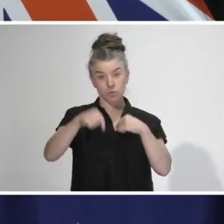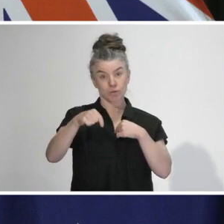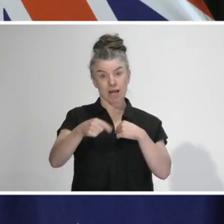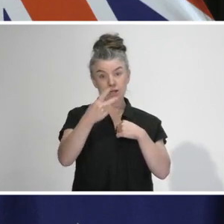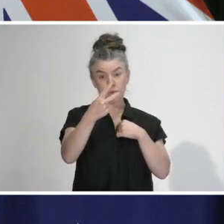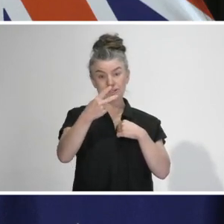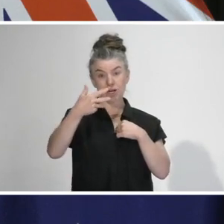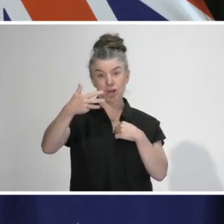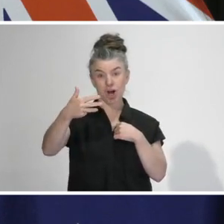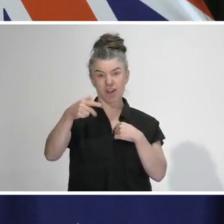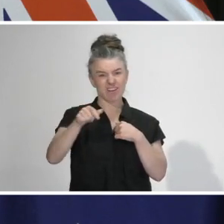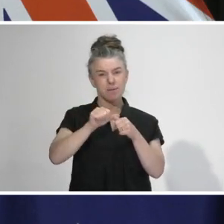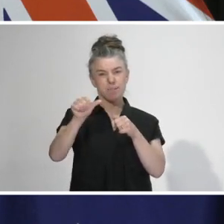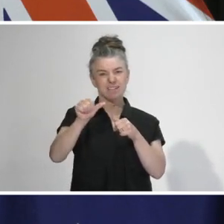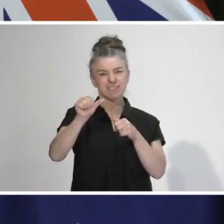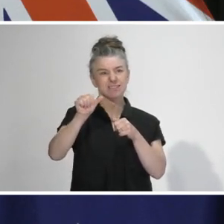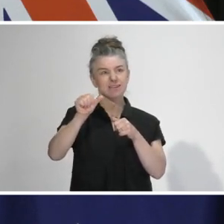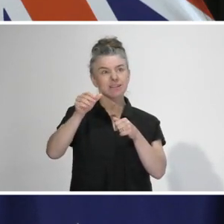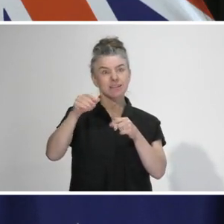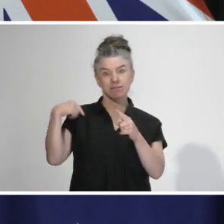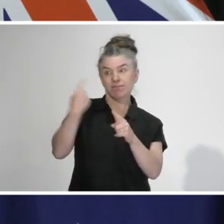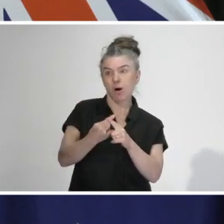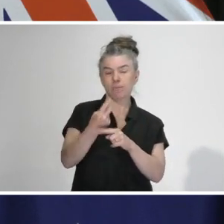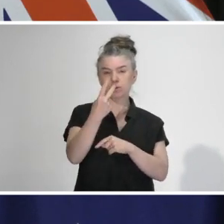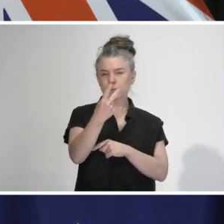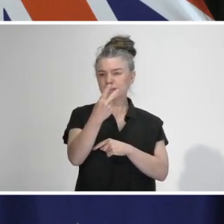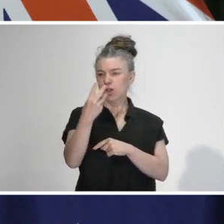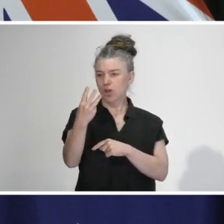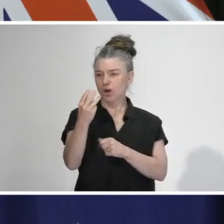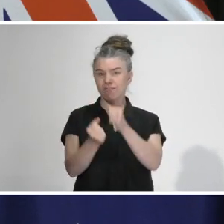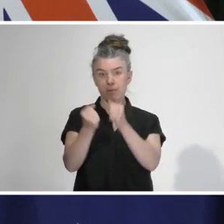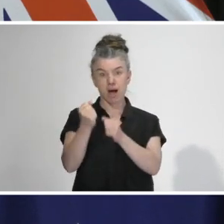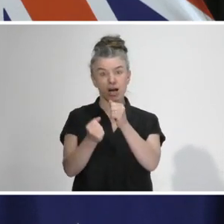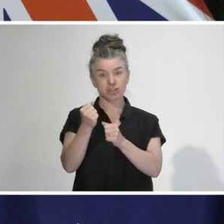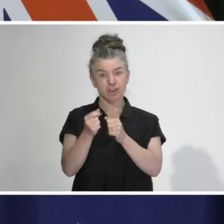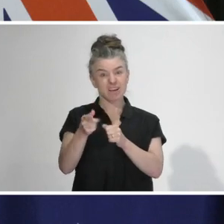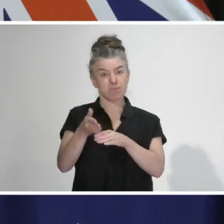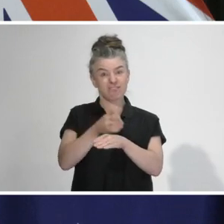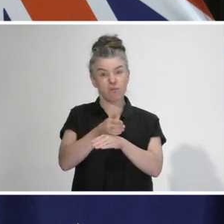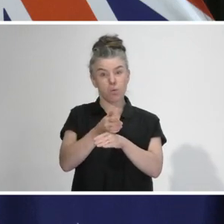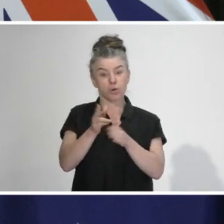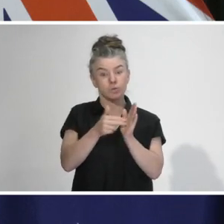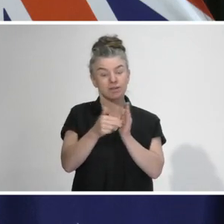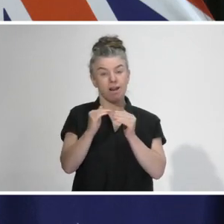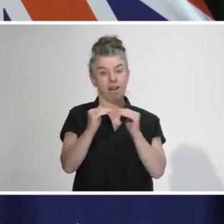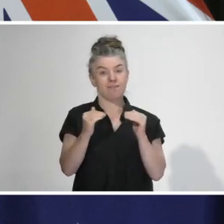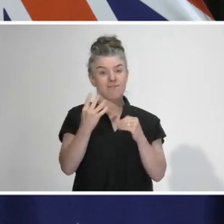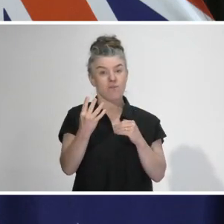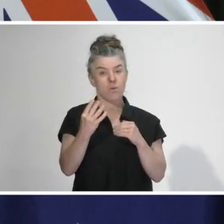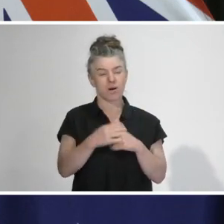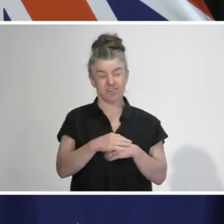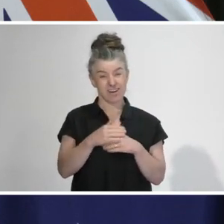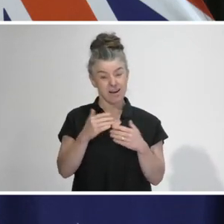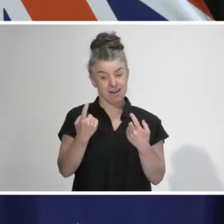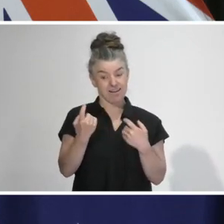of cases since the 23rd of March before the lockdown began. We are turning a corner, and your commitment means